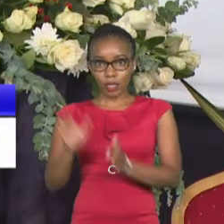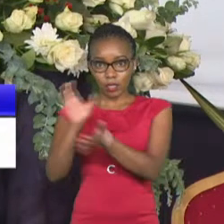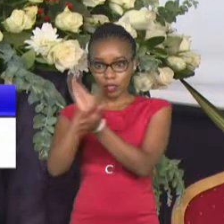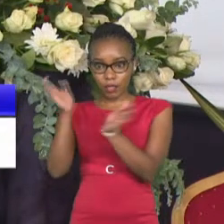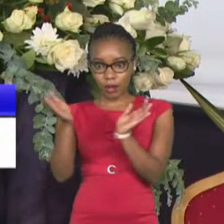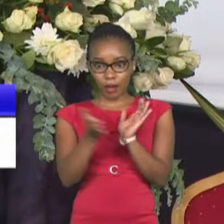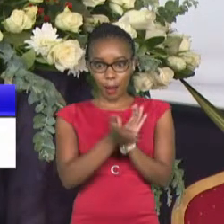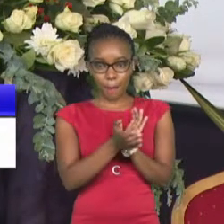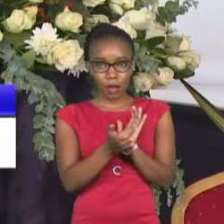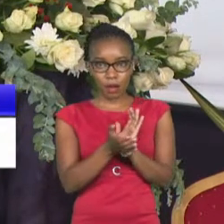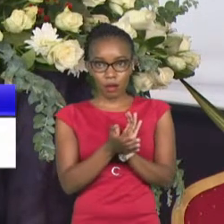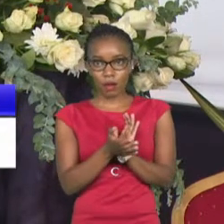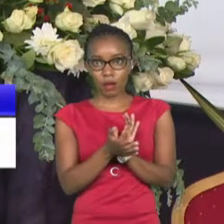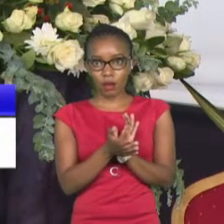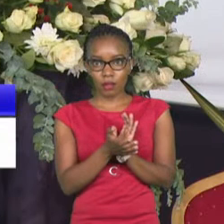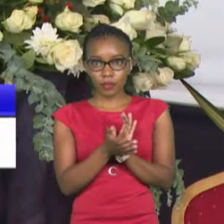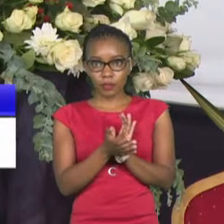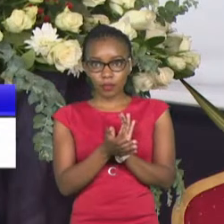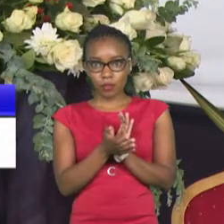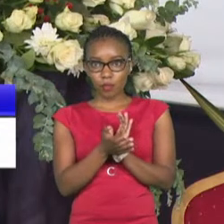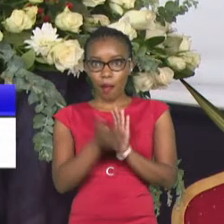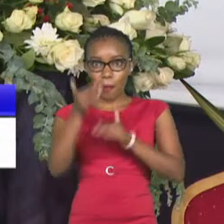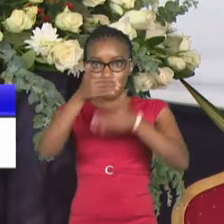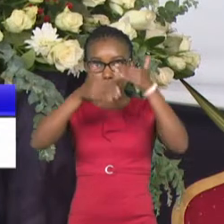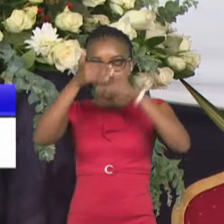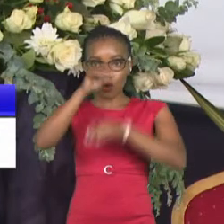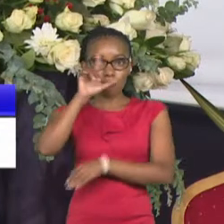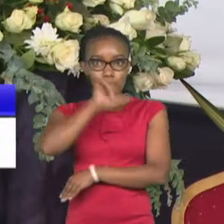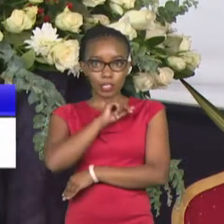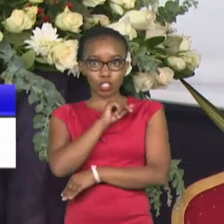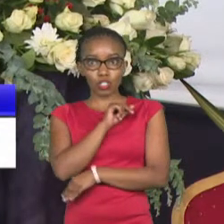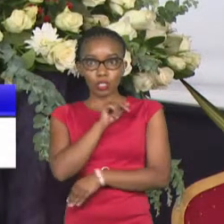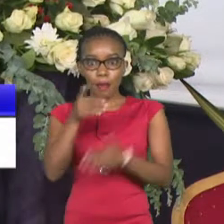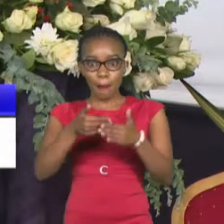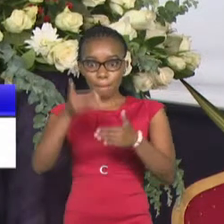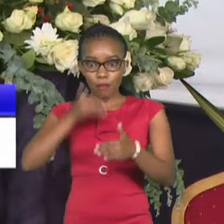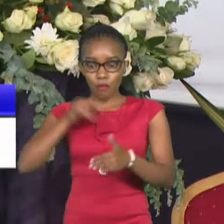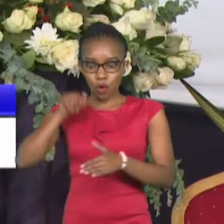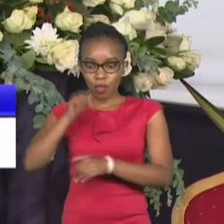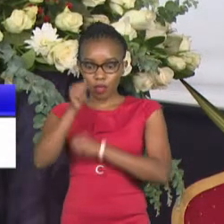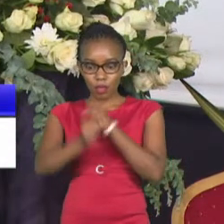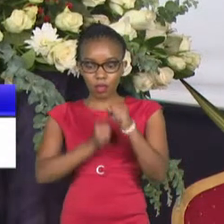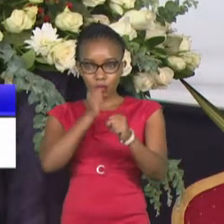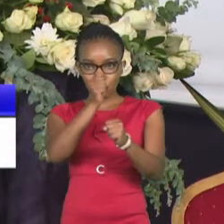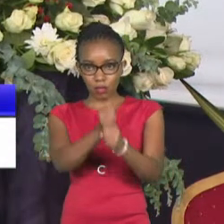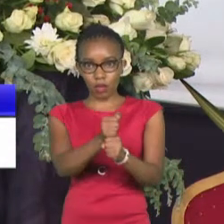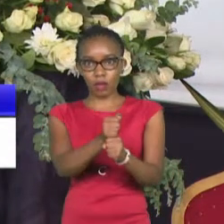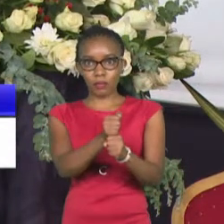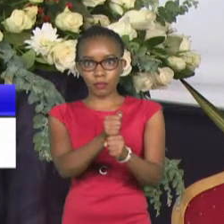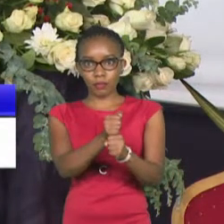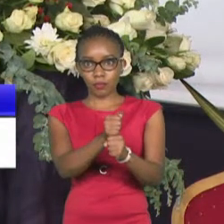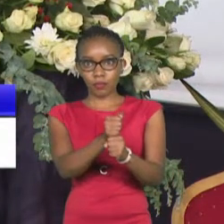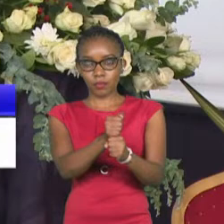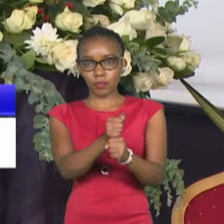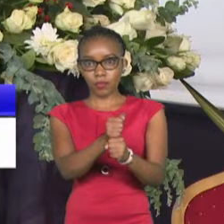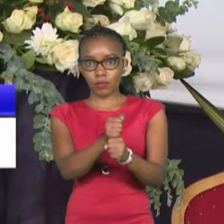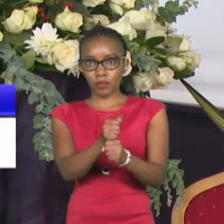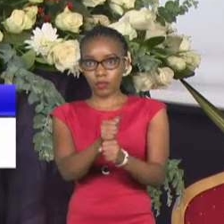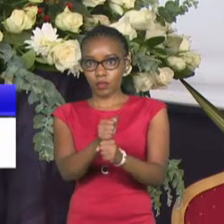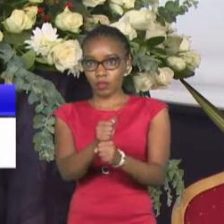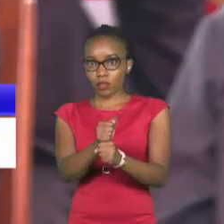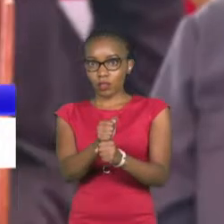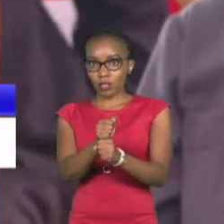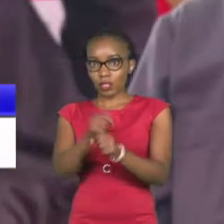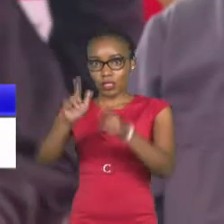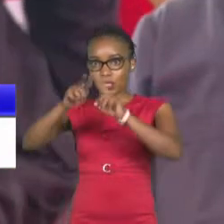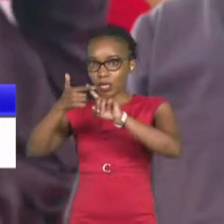stadium is completed by the end of this year and to an international